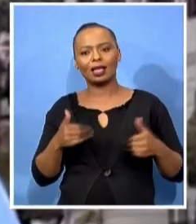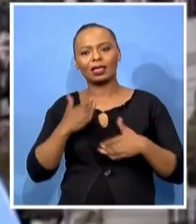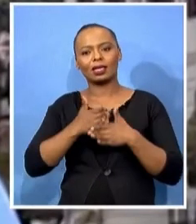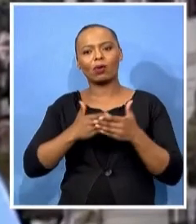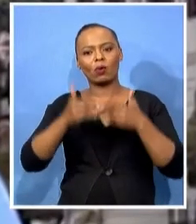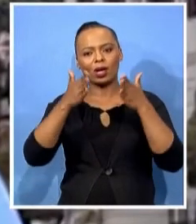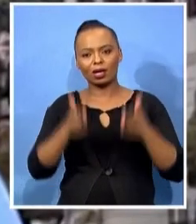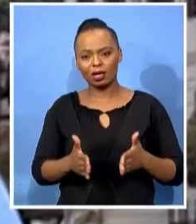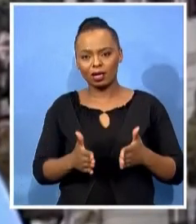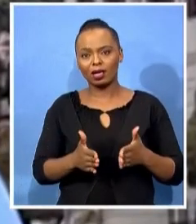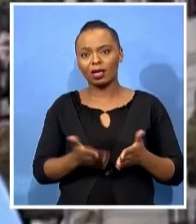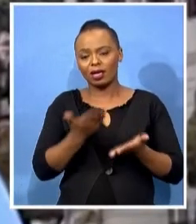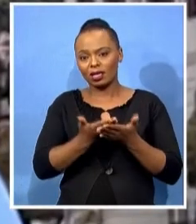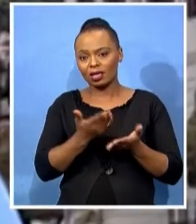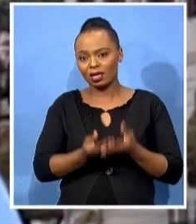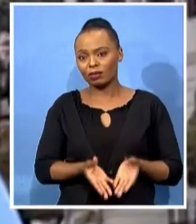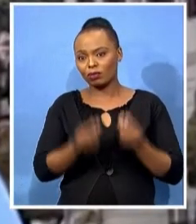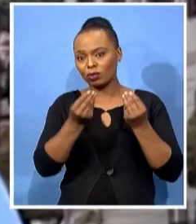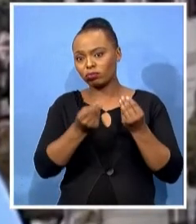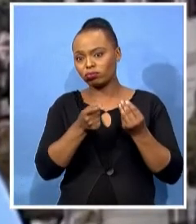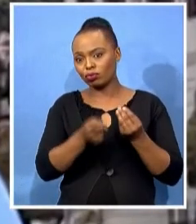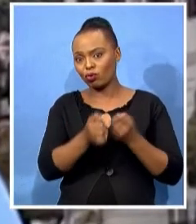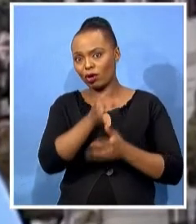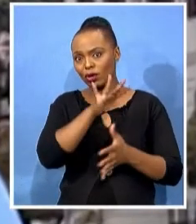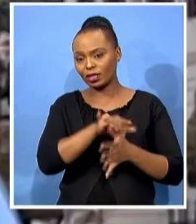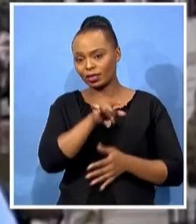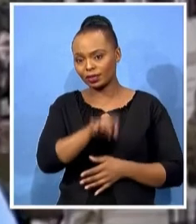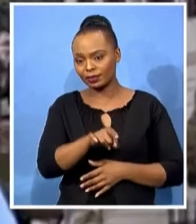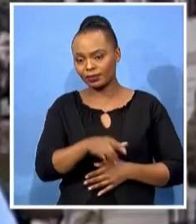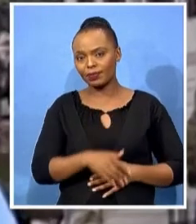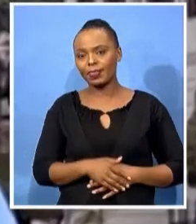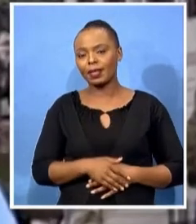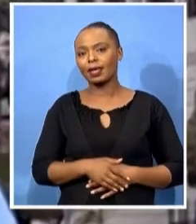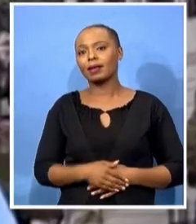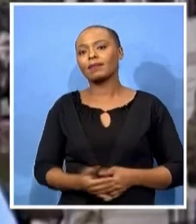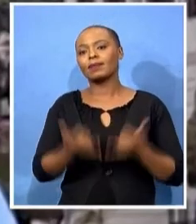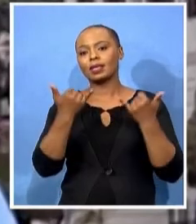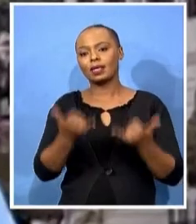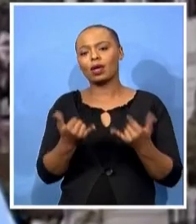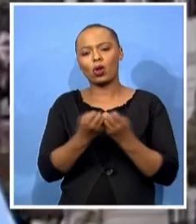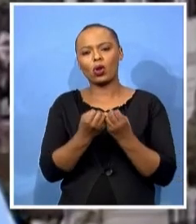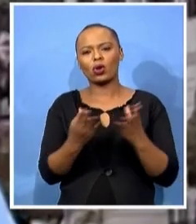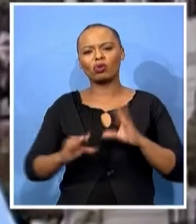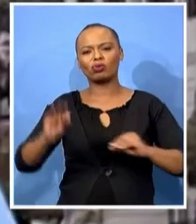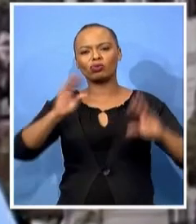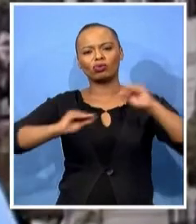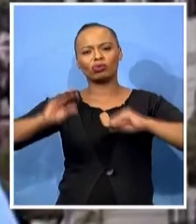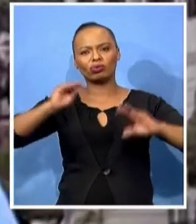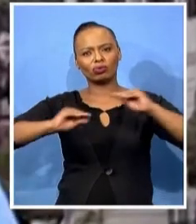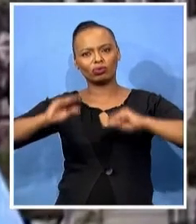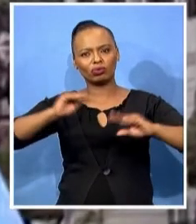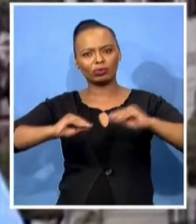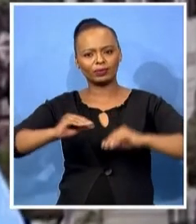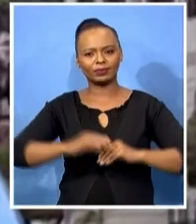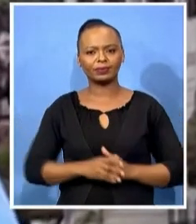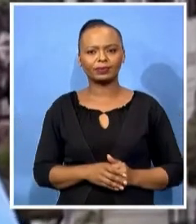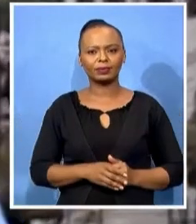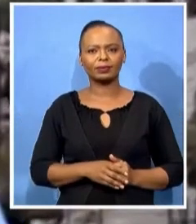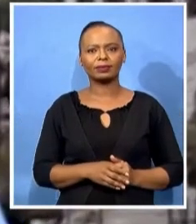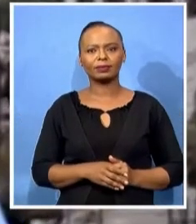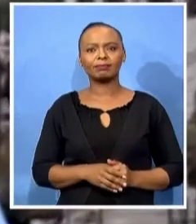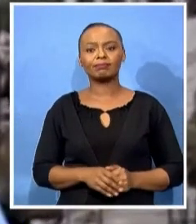Now, at this stage, there are too many rumors about what mentioned, which is mentioned, issues doing the rounds on